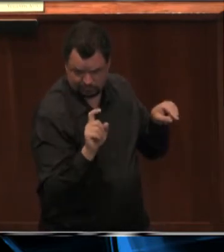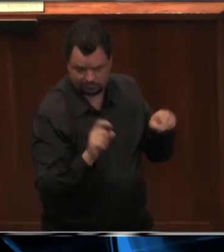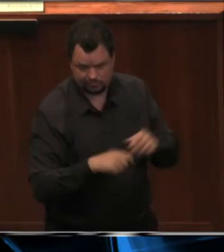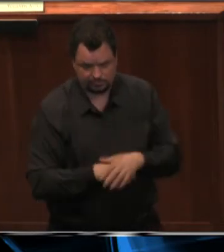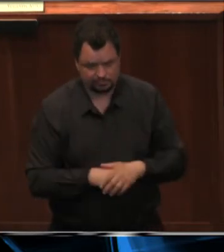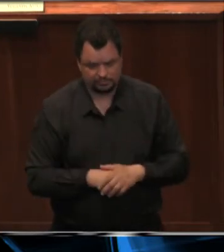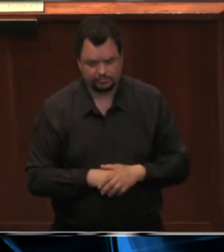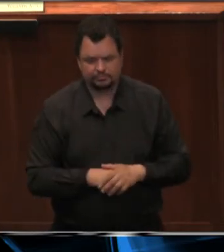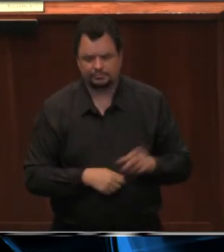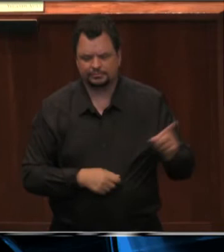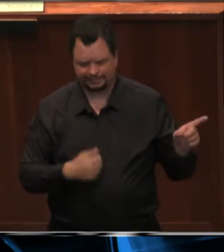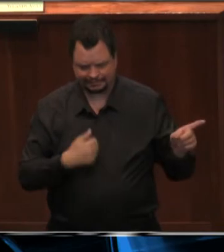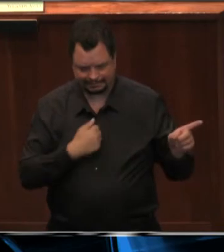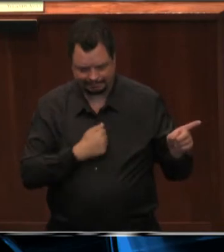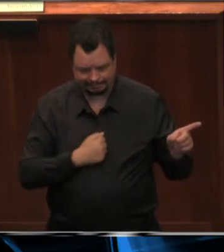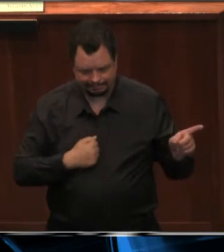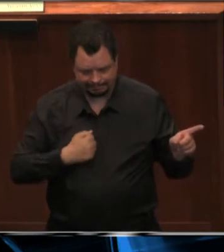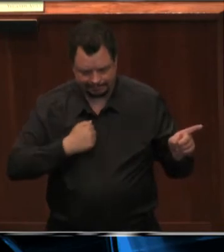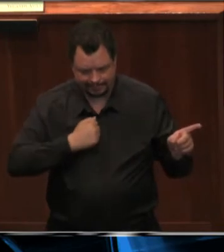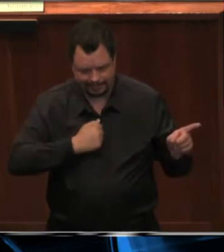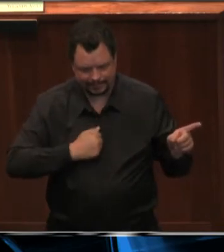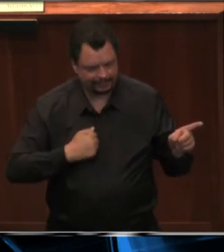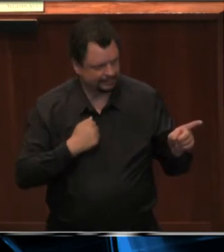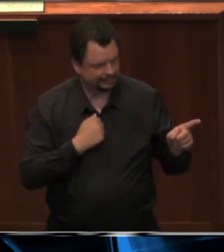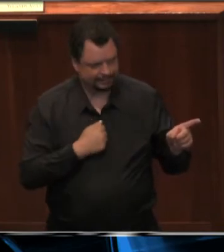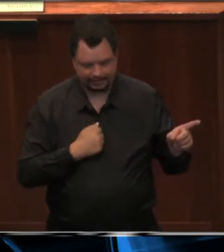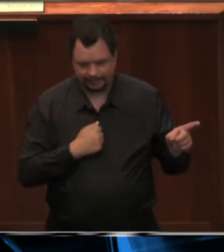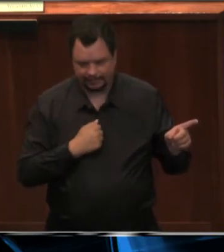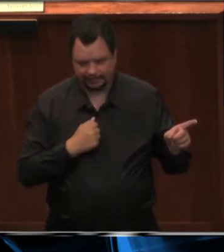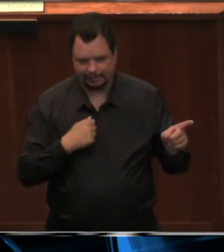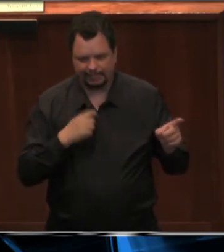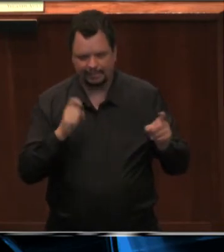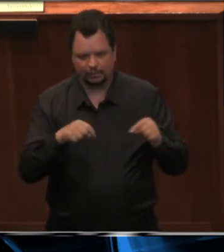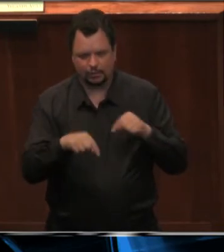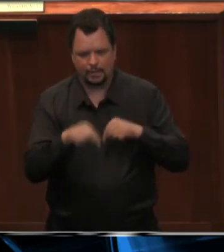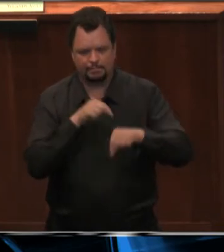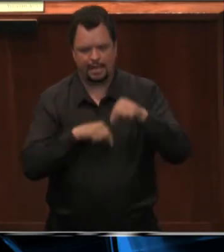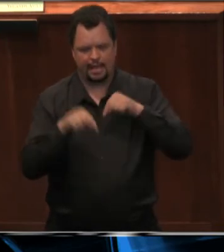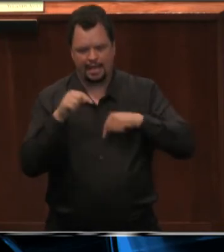And I'm sorry, trying to navigate going back in the slides.